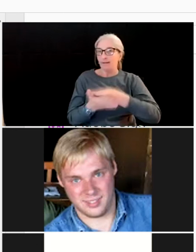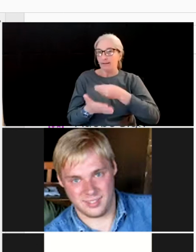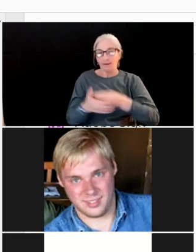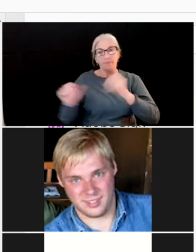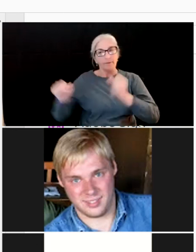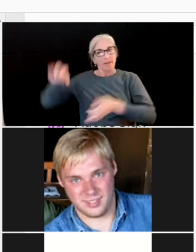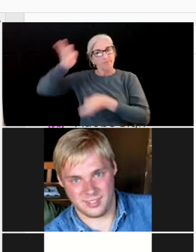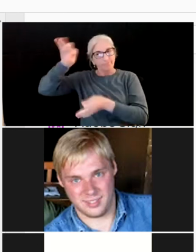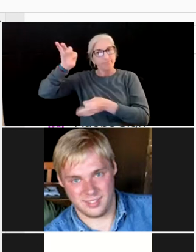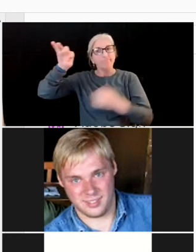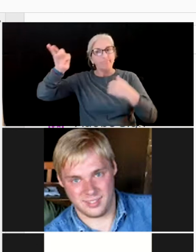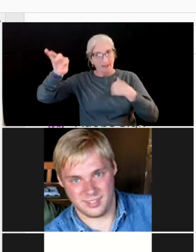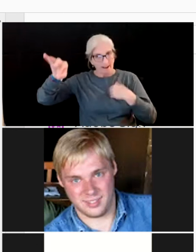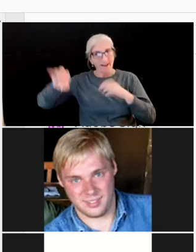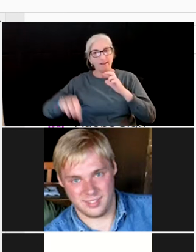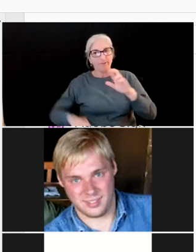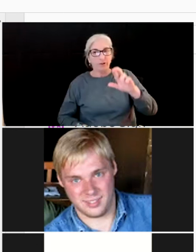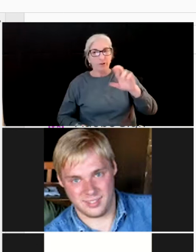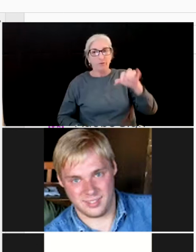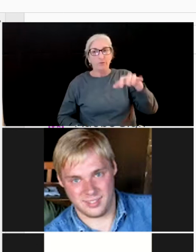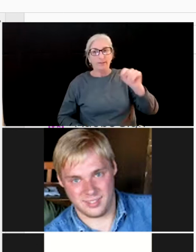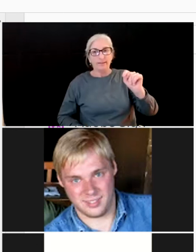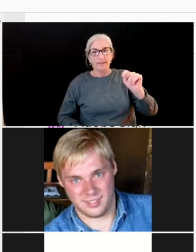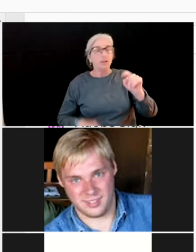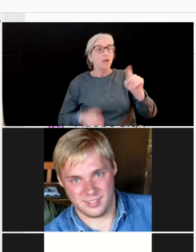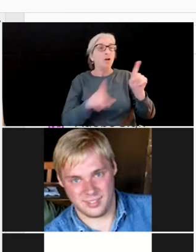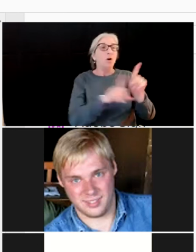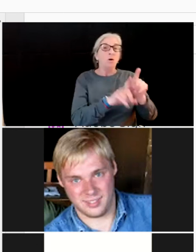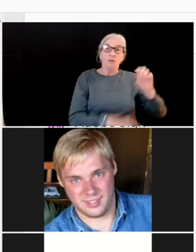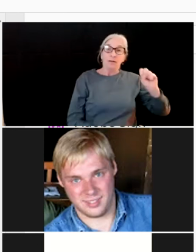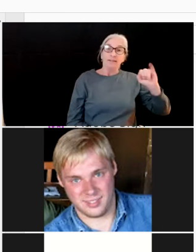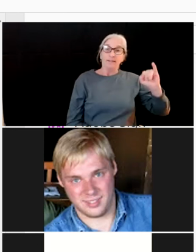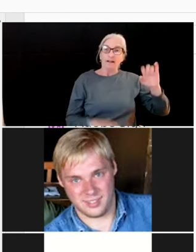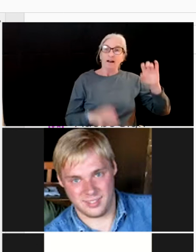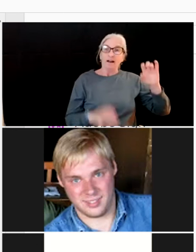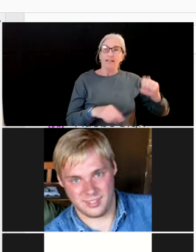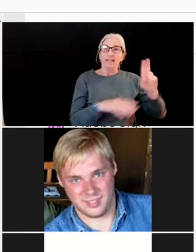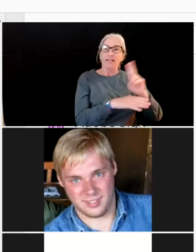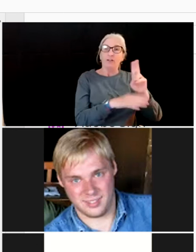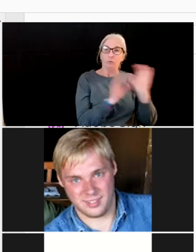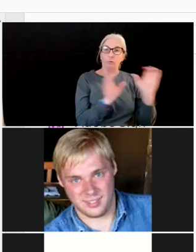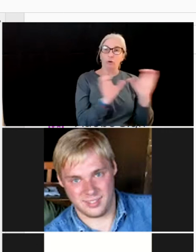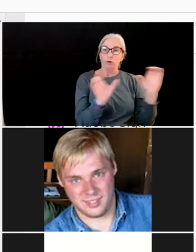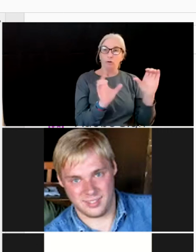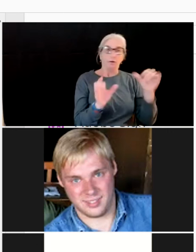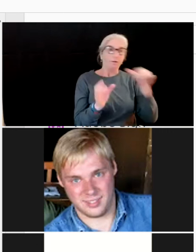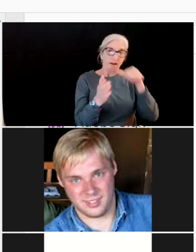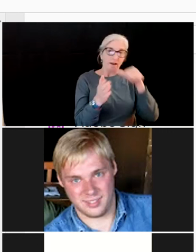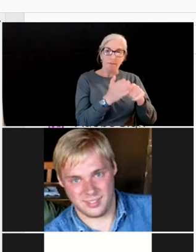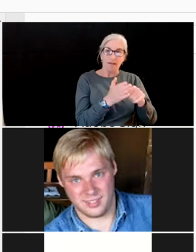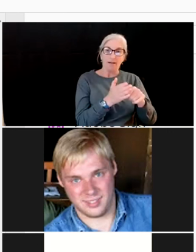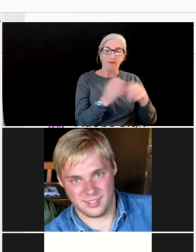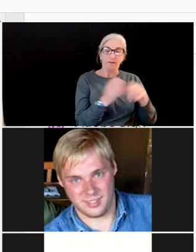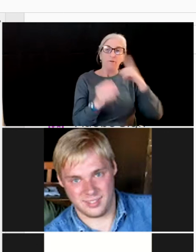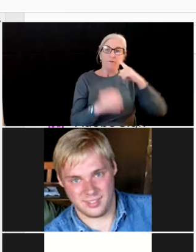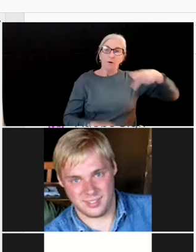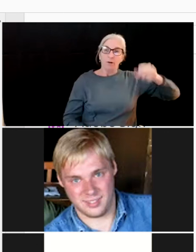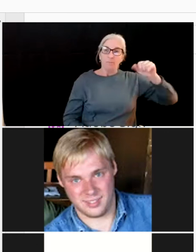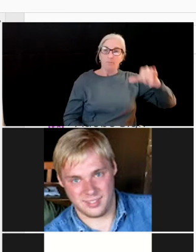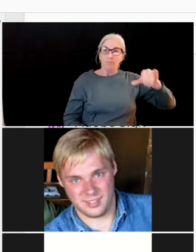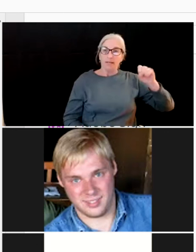certified mail if they're on SSI 2. Again, you know, what they would want to do, similar to what I advise